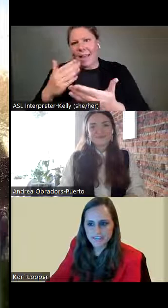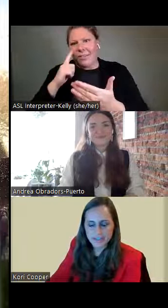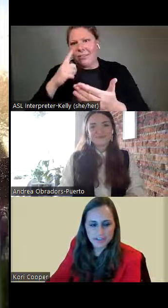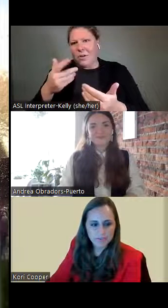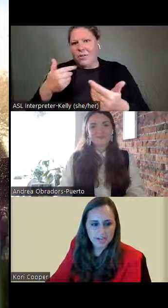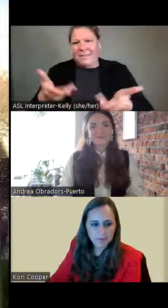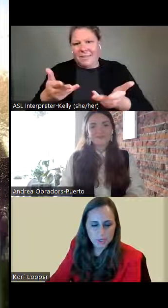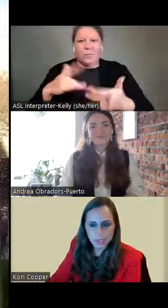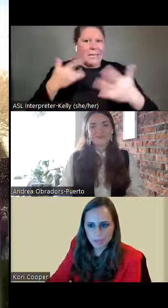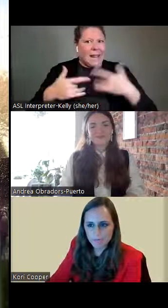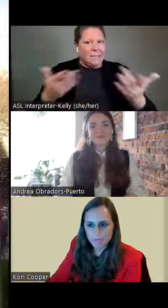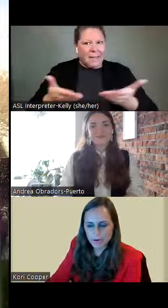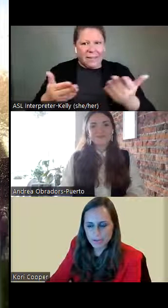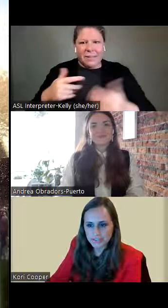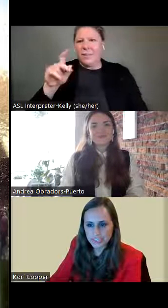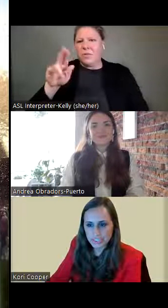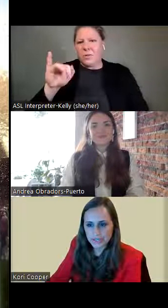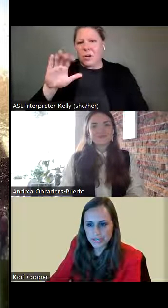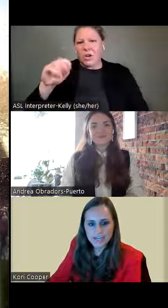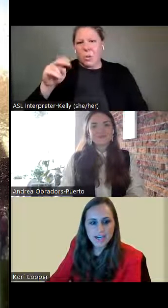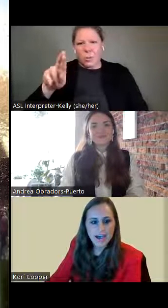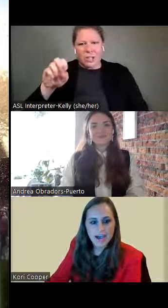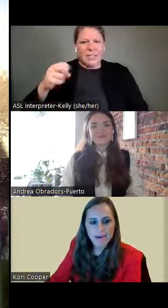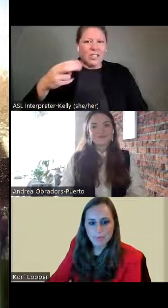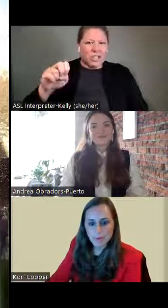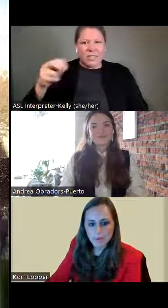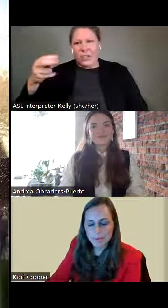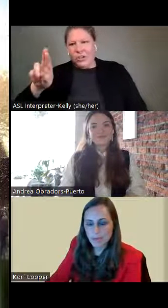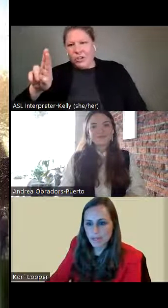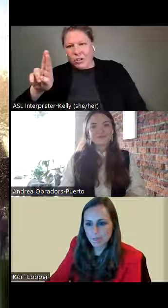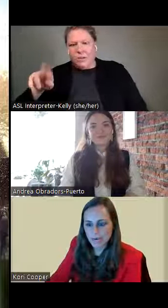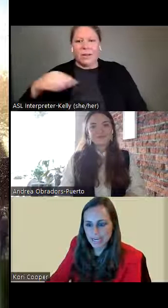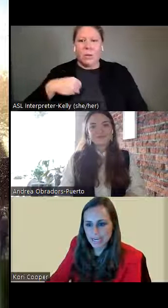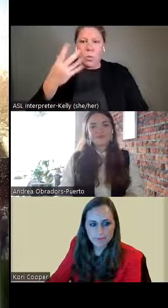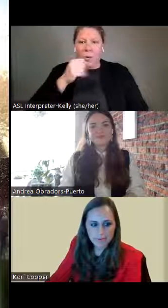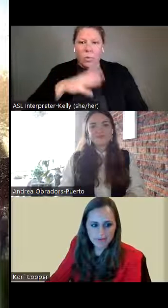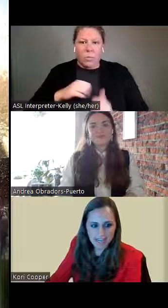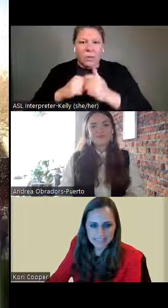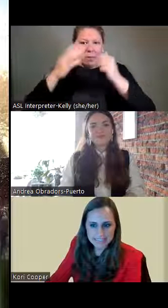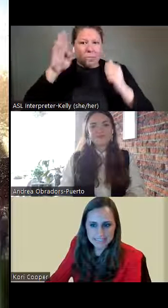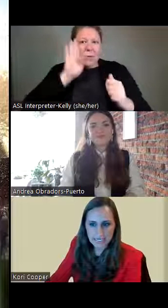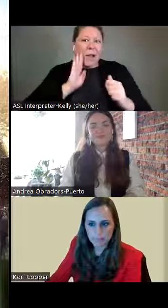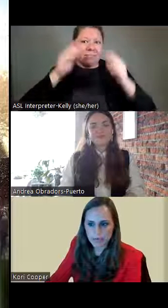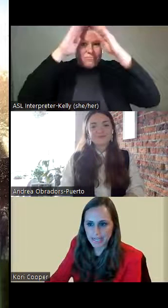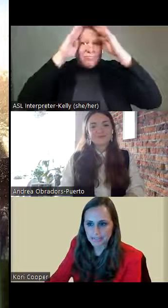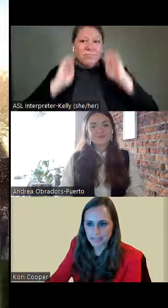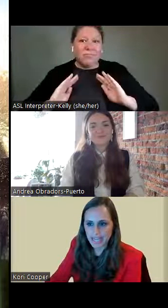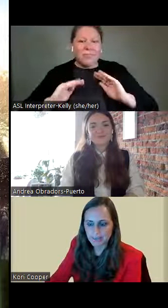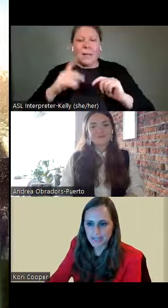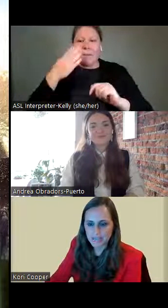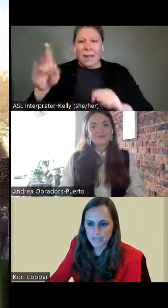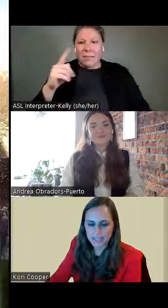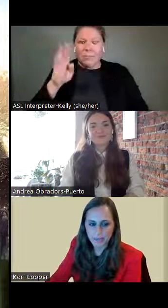Good afternoon, everyone. I'm Corey Cooper. My pronouns are she, her. I'm a white woman with long brown hair and brown eyes, and today I'm wearing a